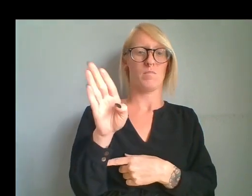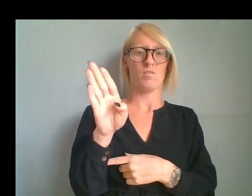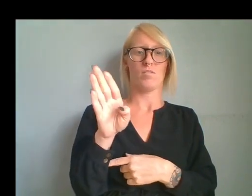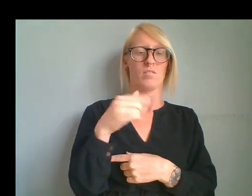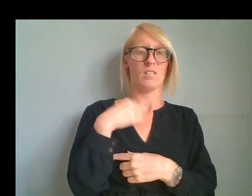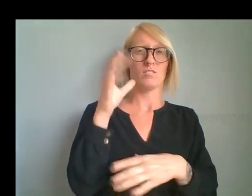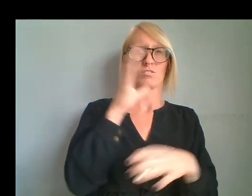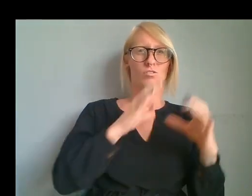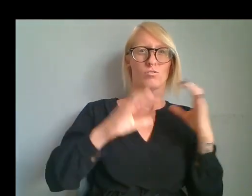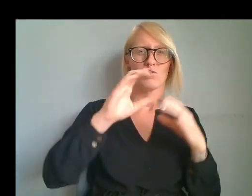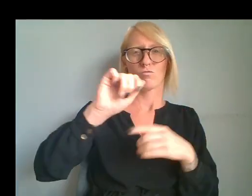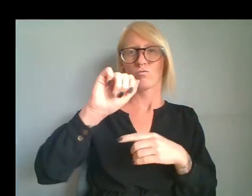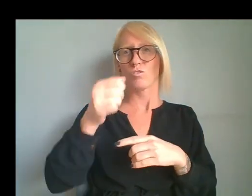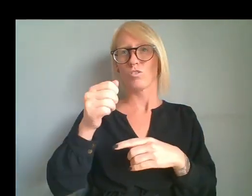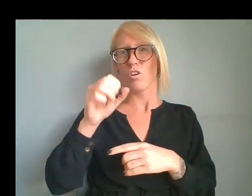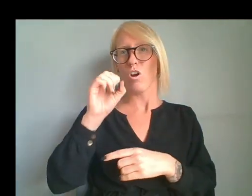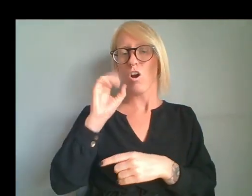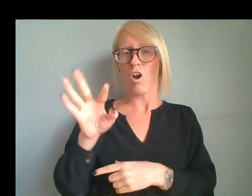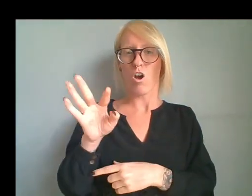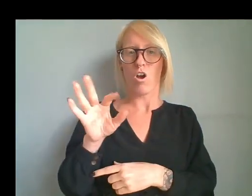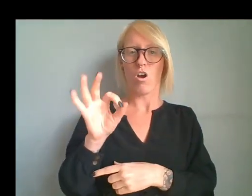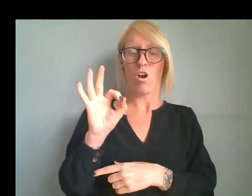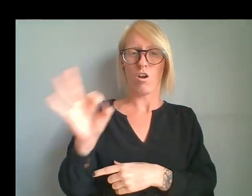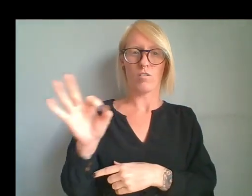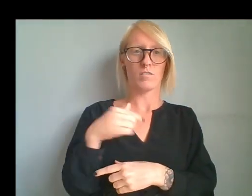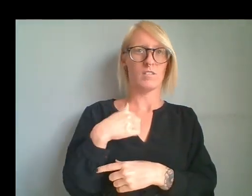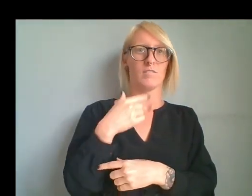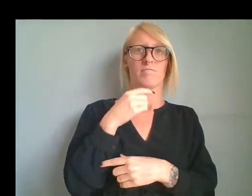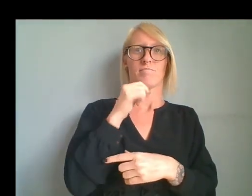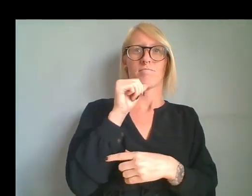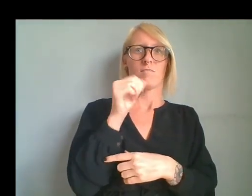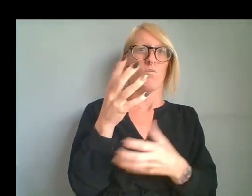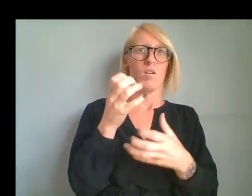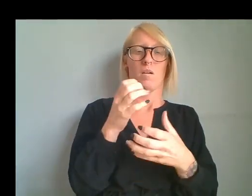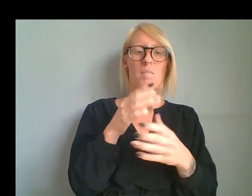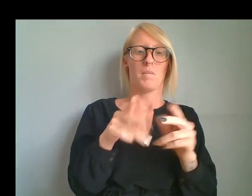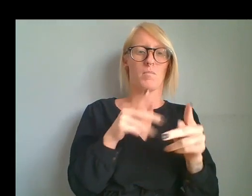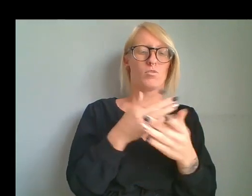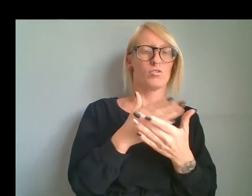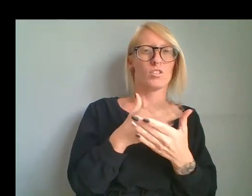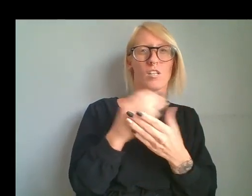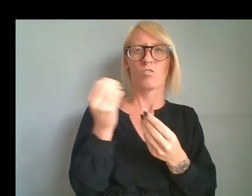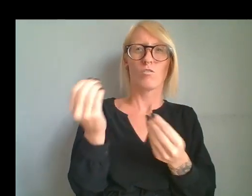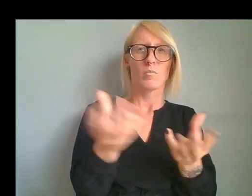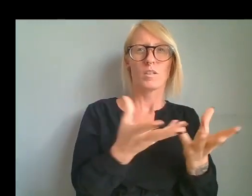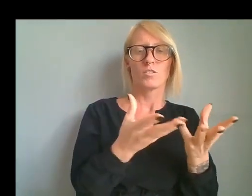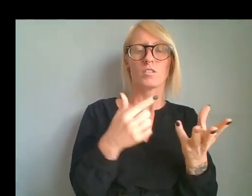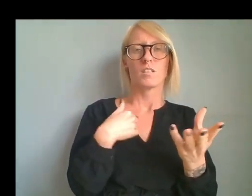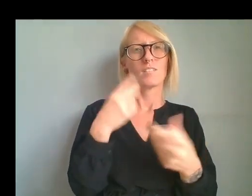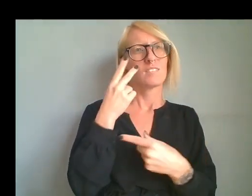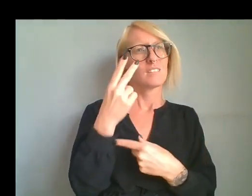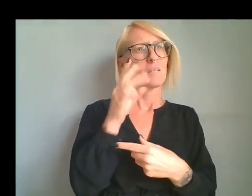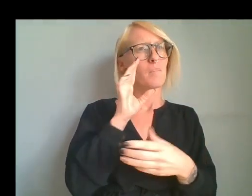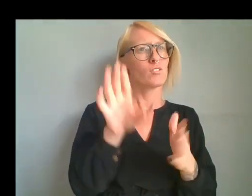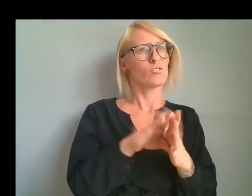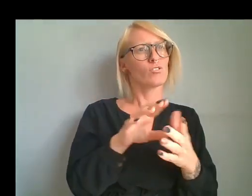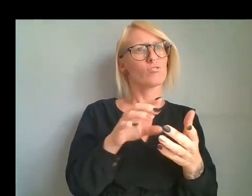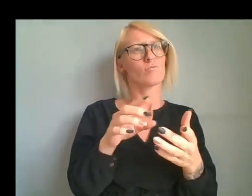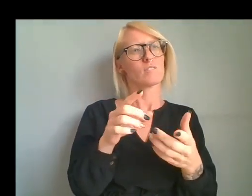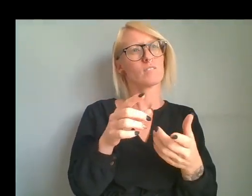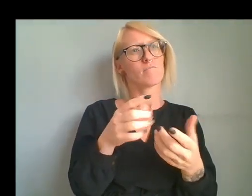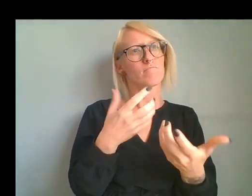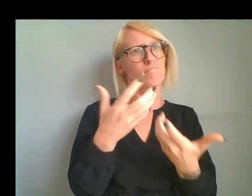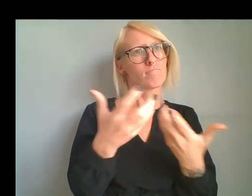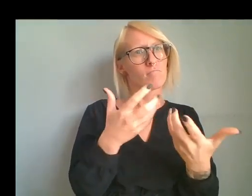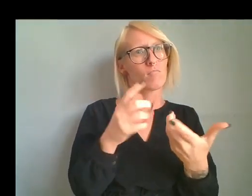search features turned off. I don't want people sharing information. It's just for me to check in with friends every once in a while. Now,